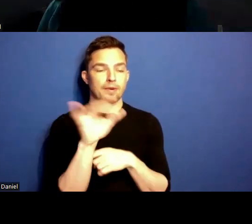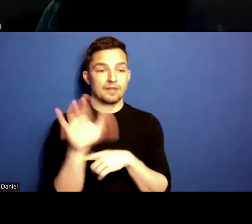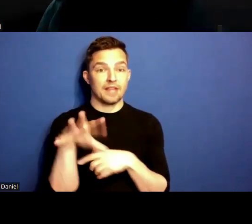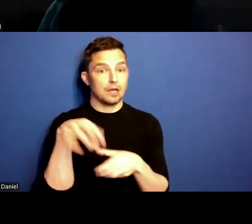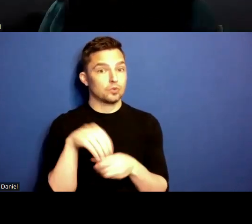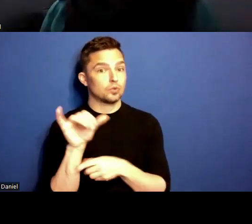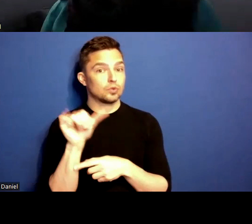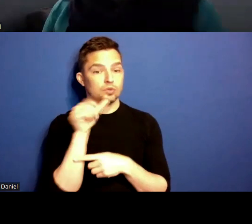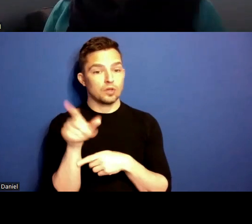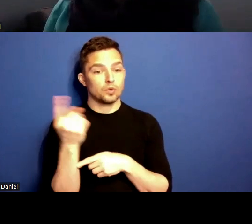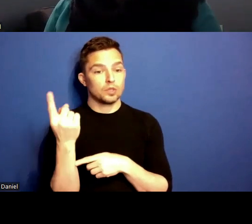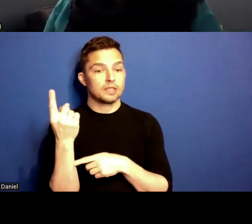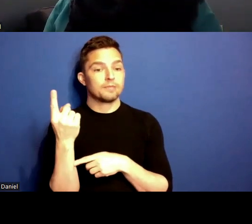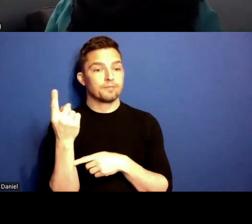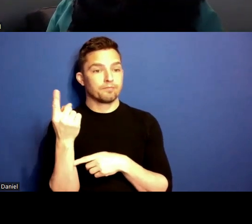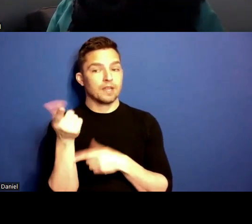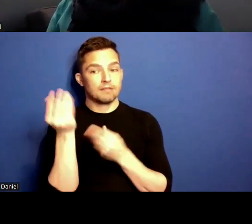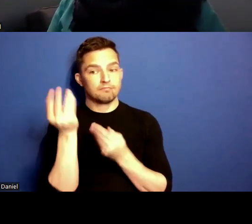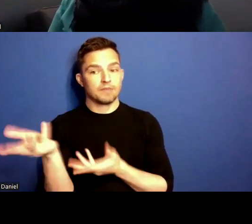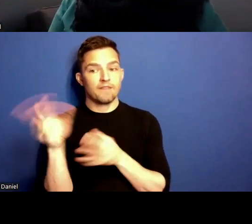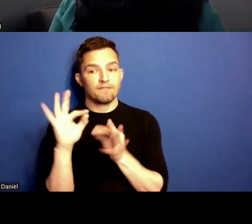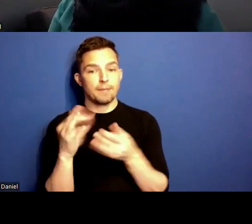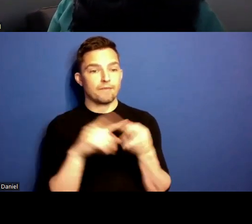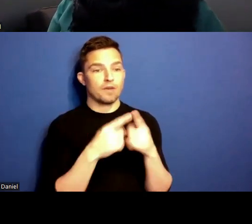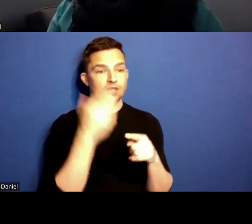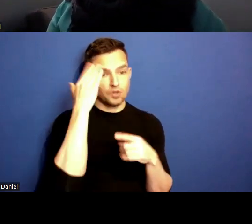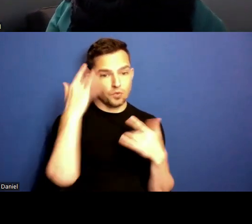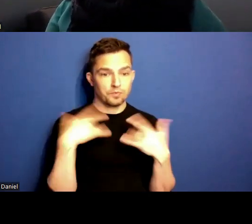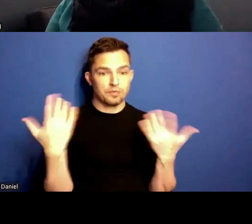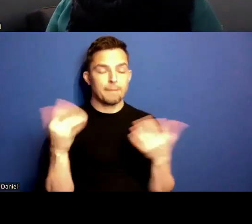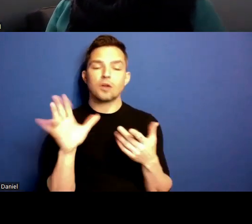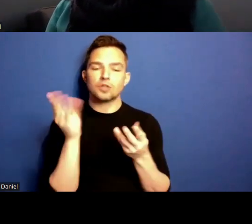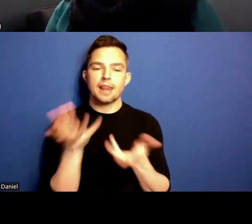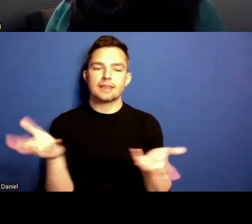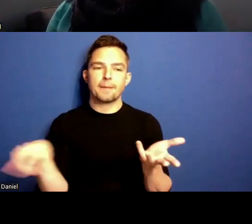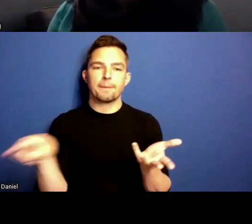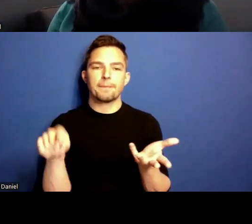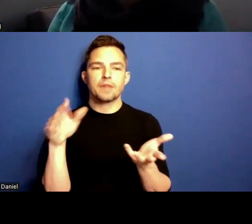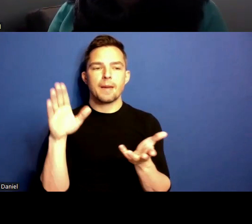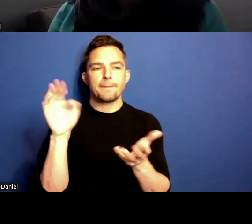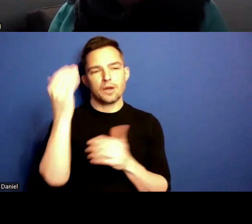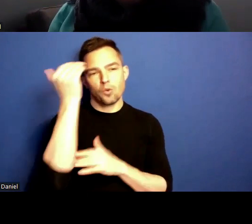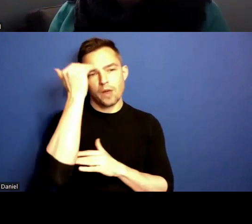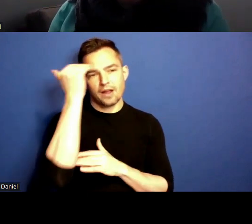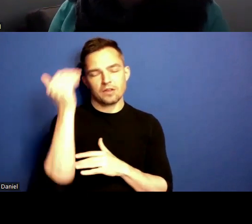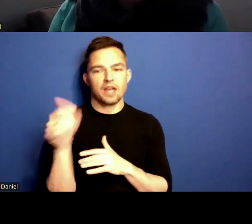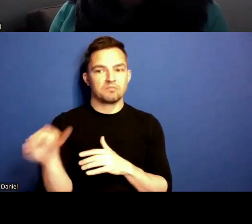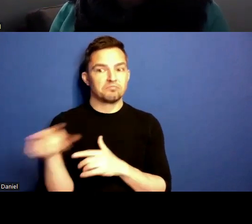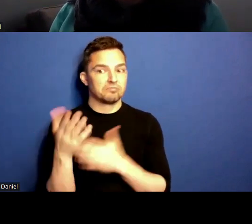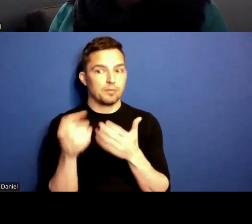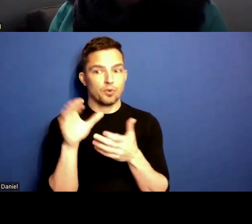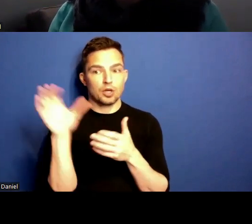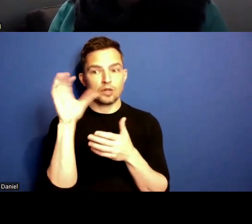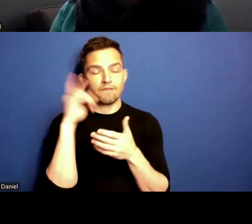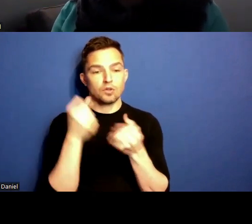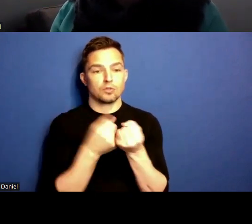included not always letting family or friends know about this, or really let them be aware even that they perhaps were seeking